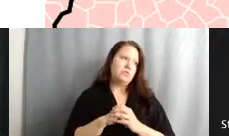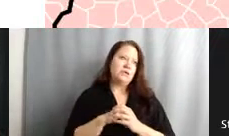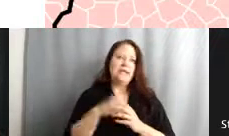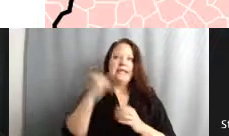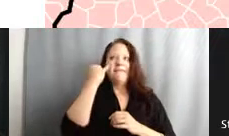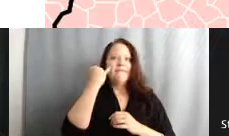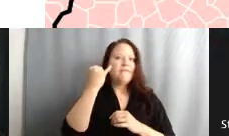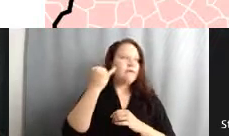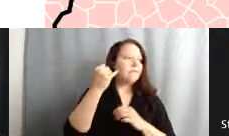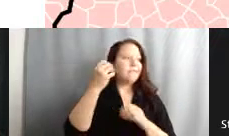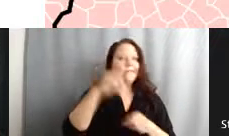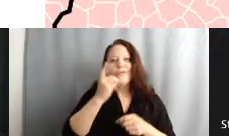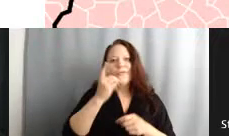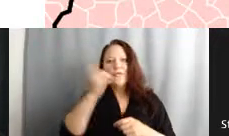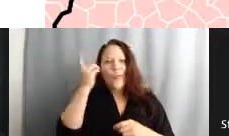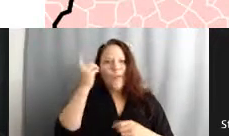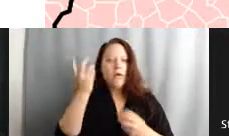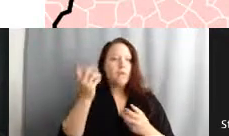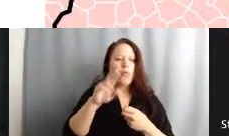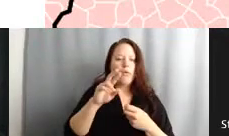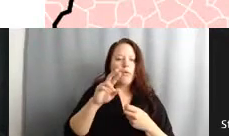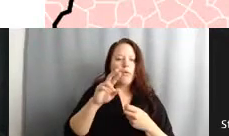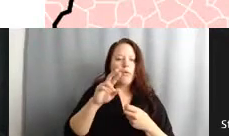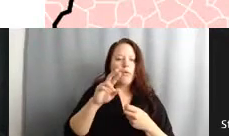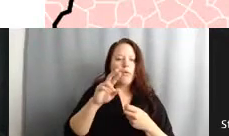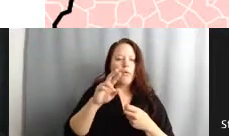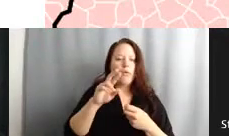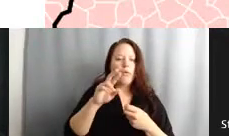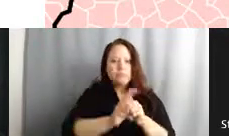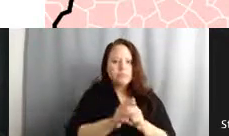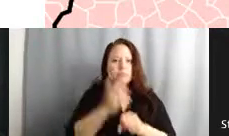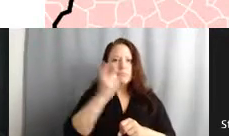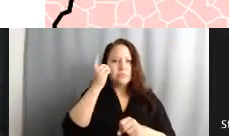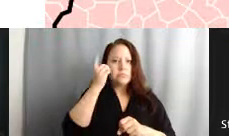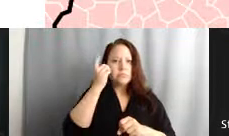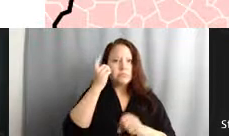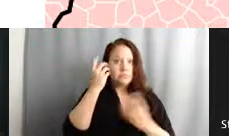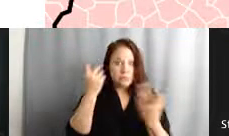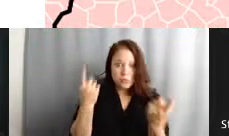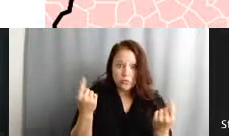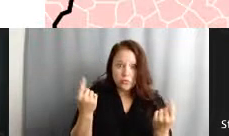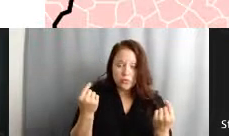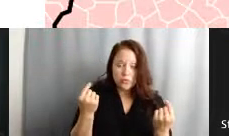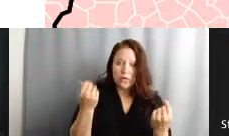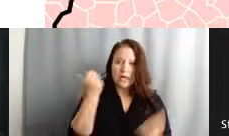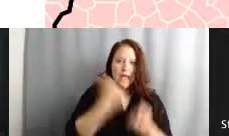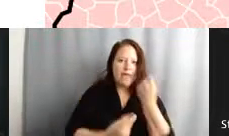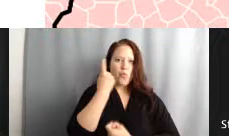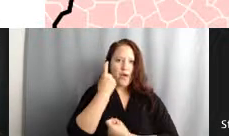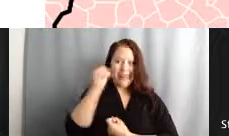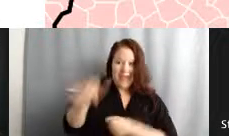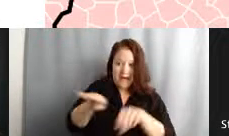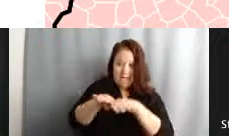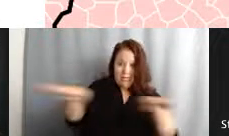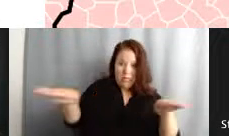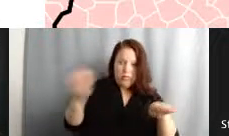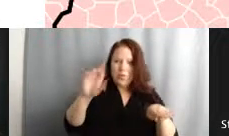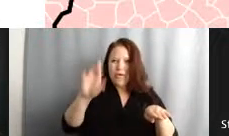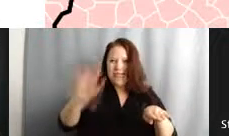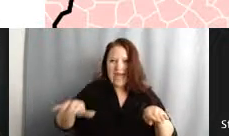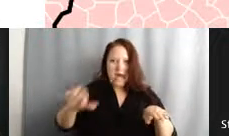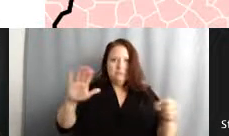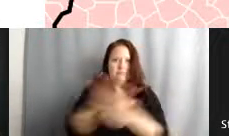hall, or a couple cases in a residence hall, and we saw uptick. What we did is we pulled everyone either on that floor or that residence